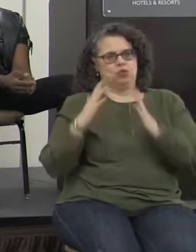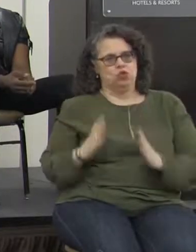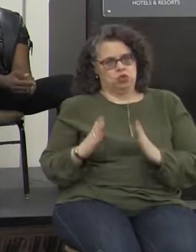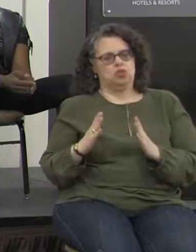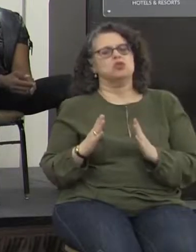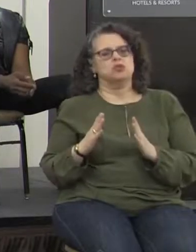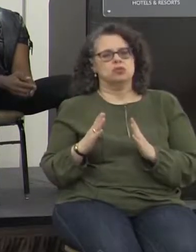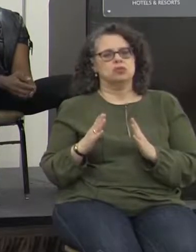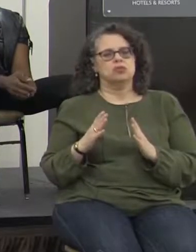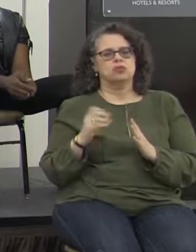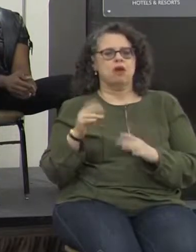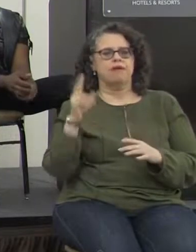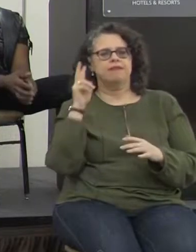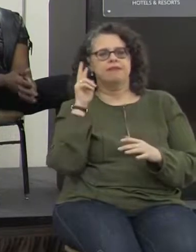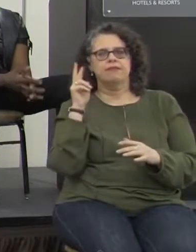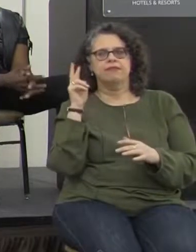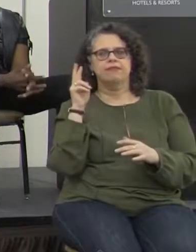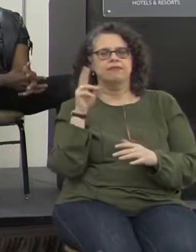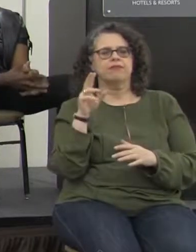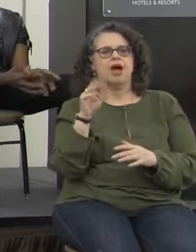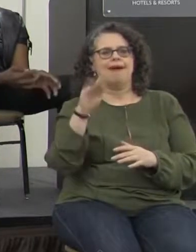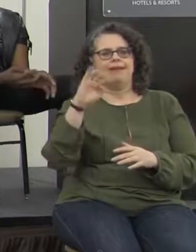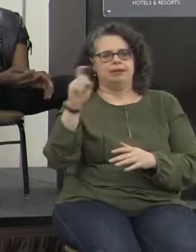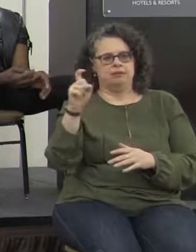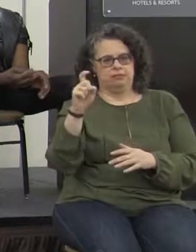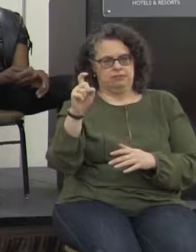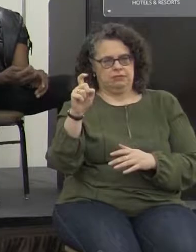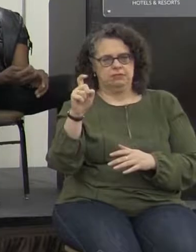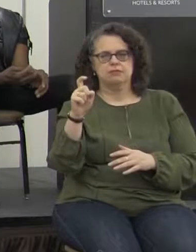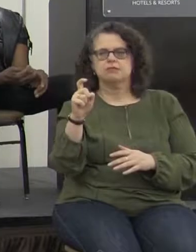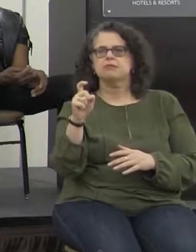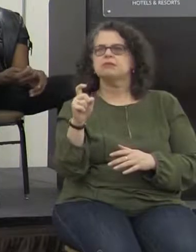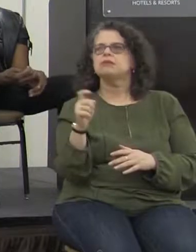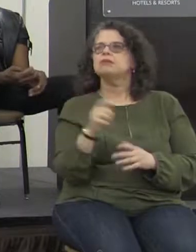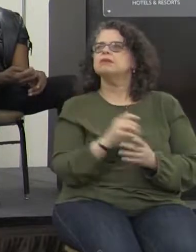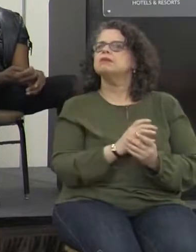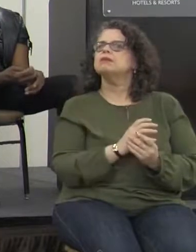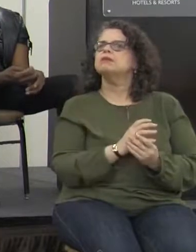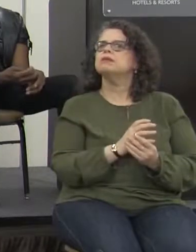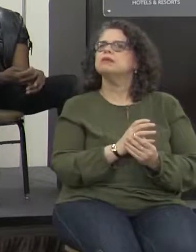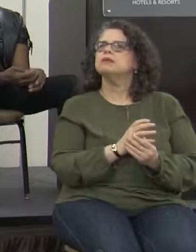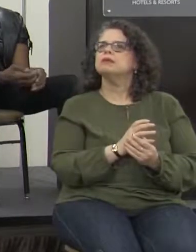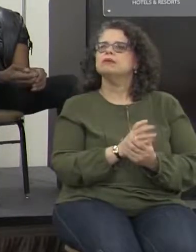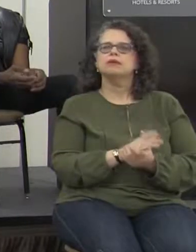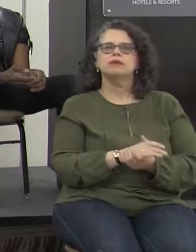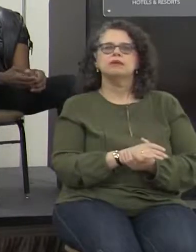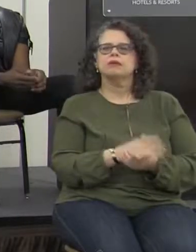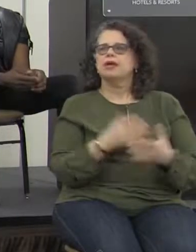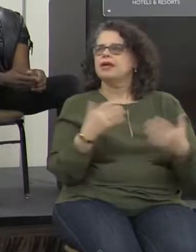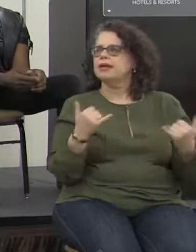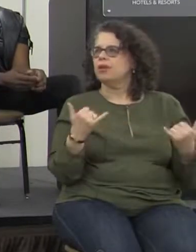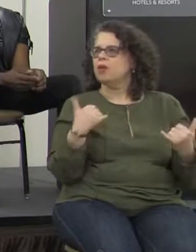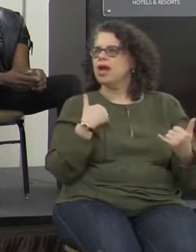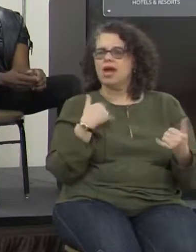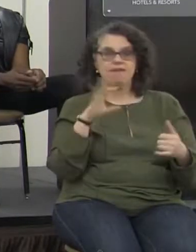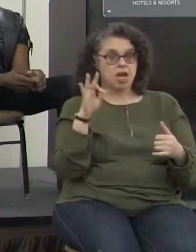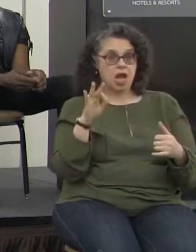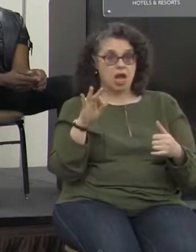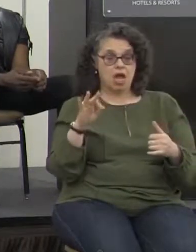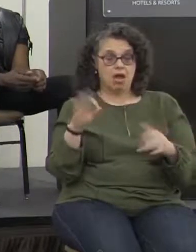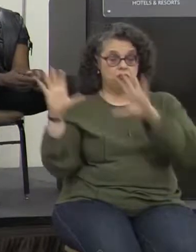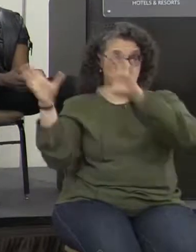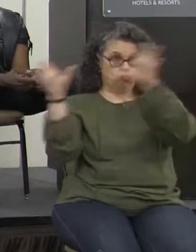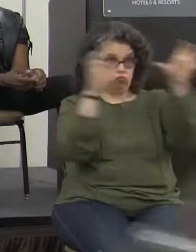of the visionary of Onyx, and one of the founding fathers of Onyx. And we now have 9